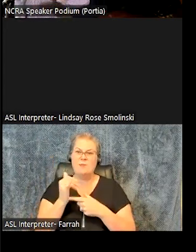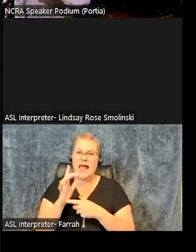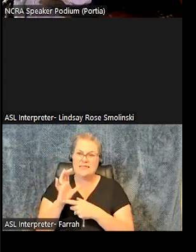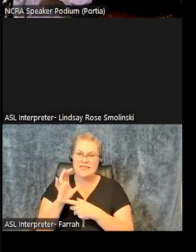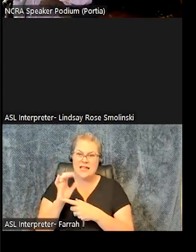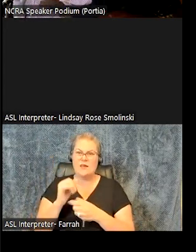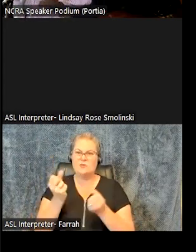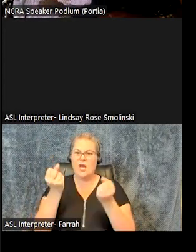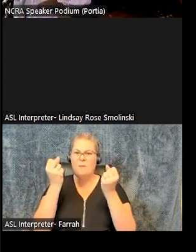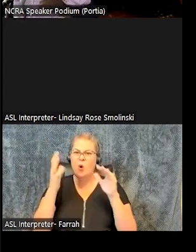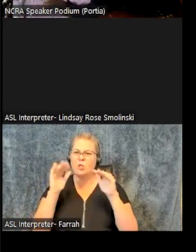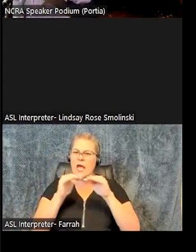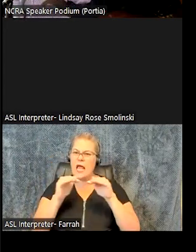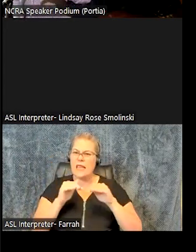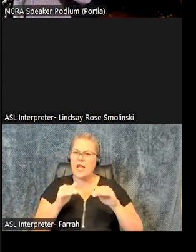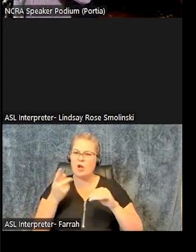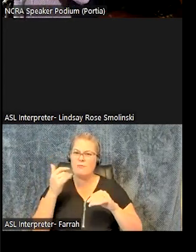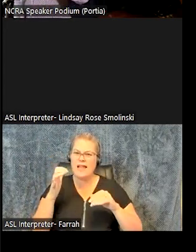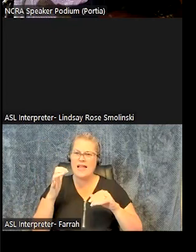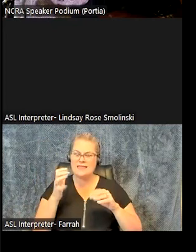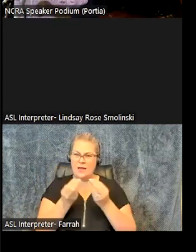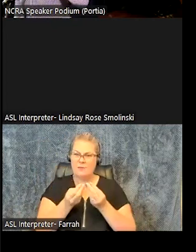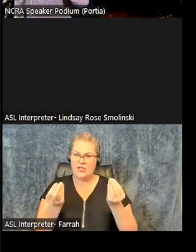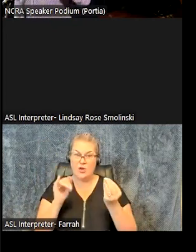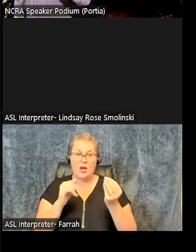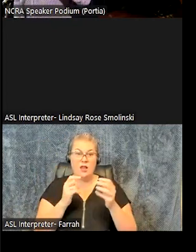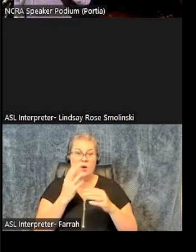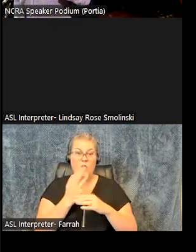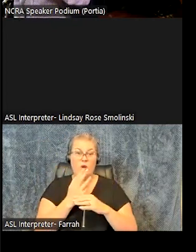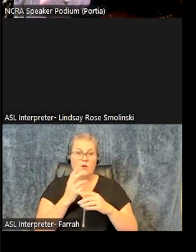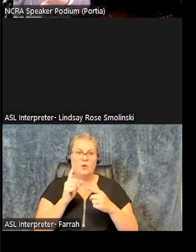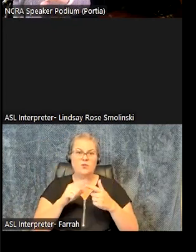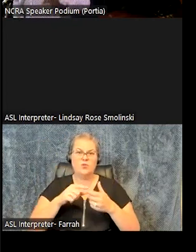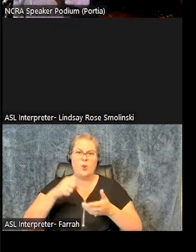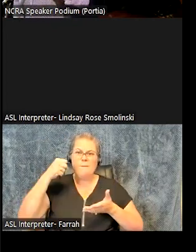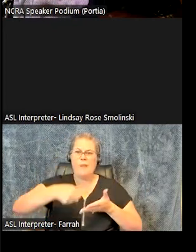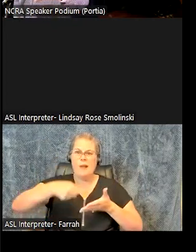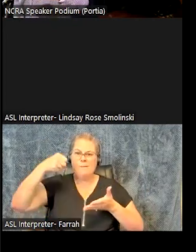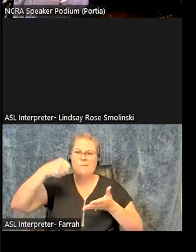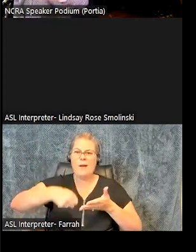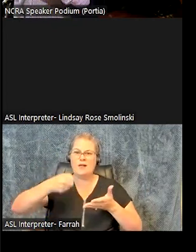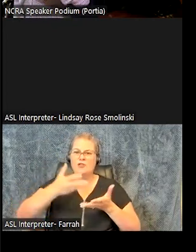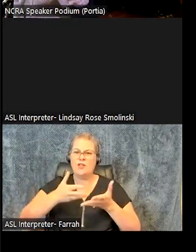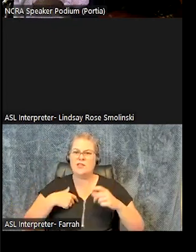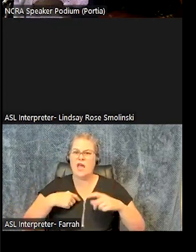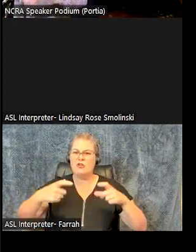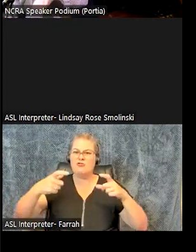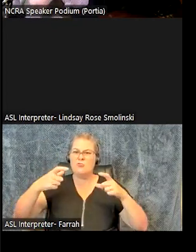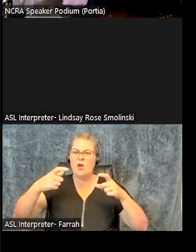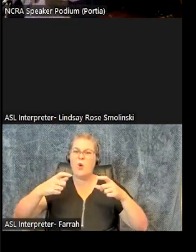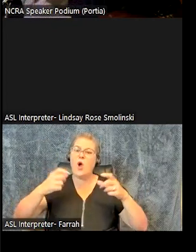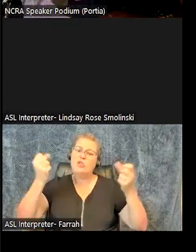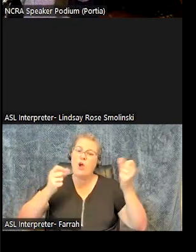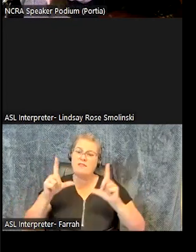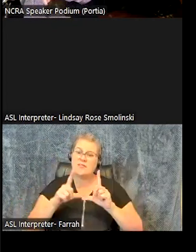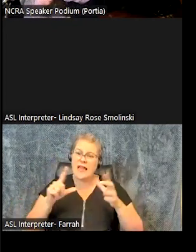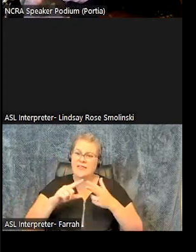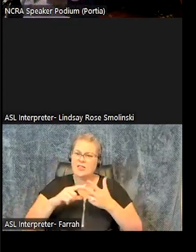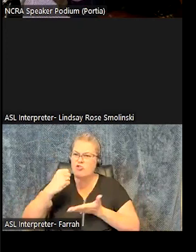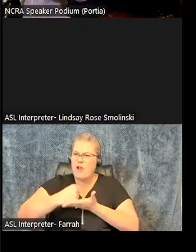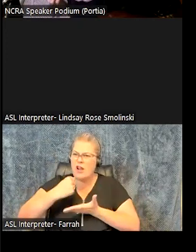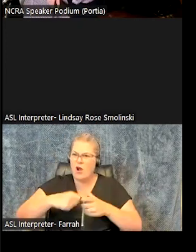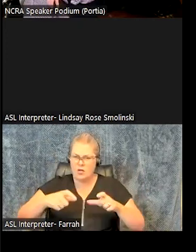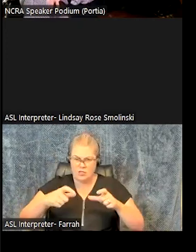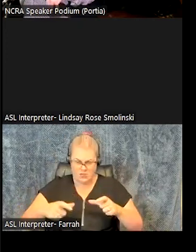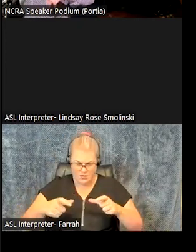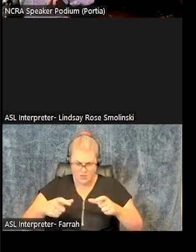multi-layered plastic material that was used to punch things like driver's license or credit card. So a multi-layer, you punch out the cards